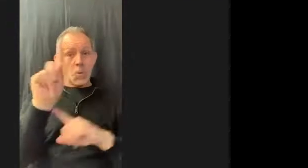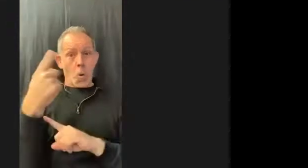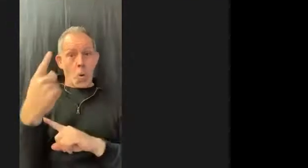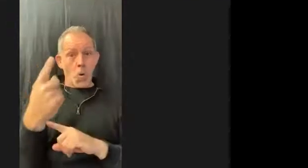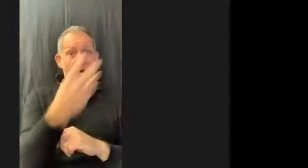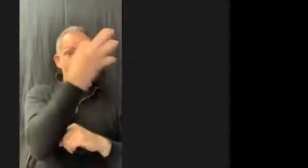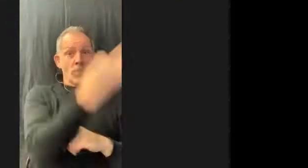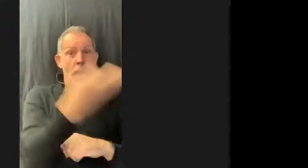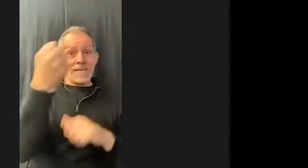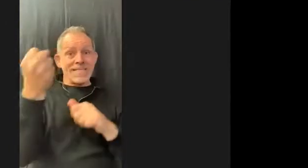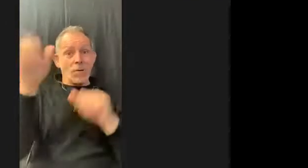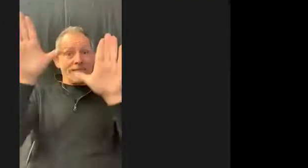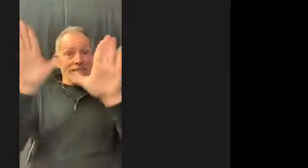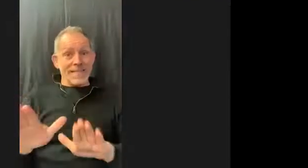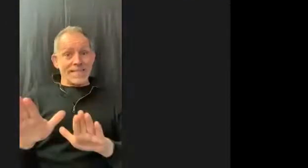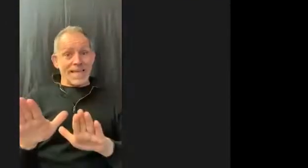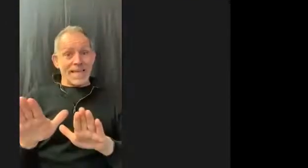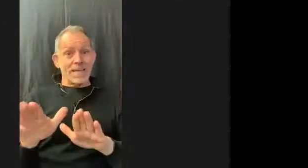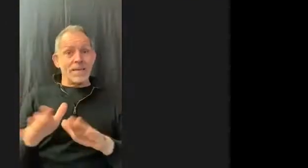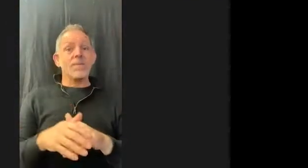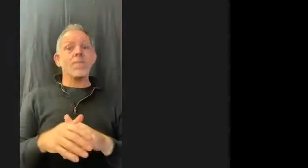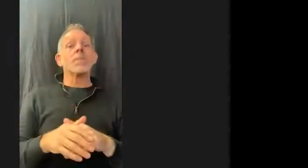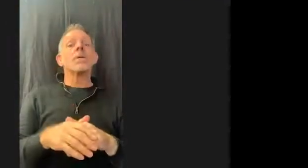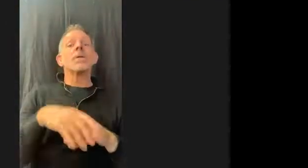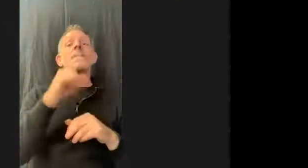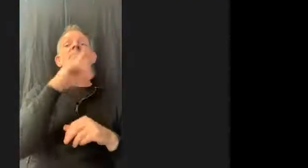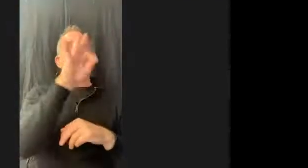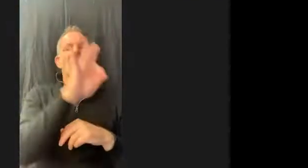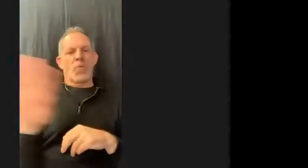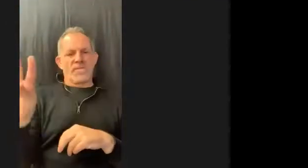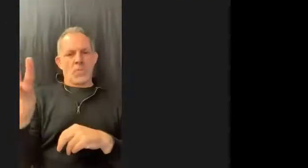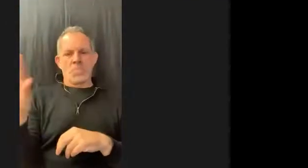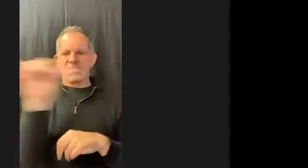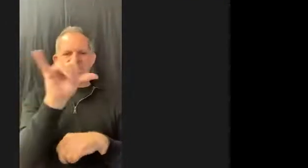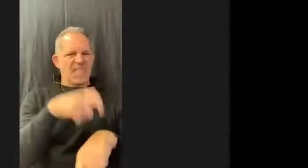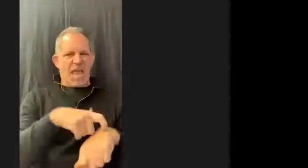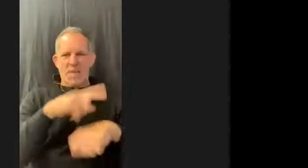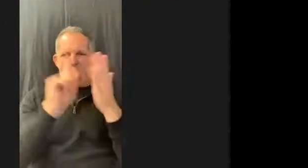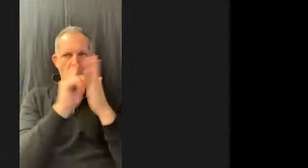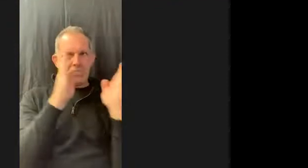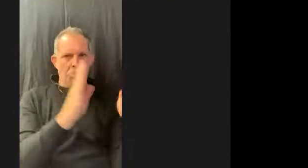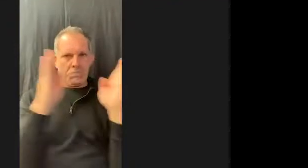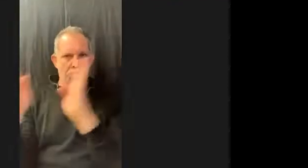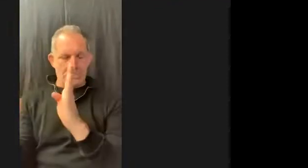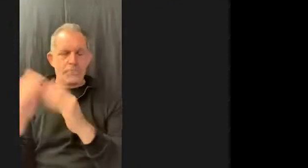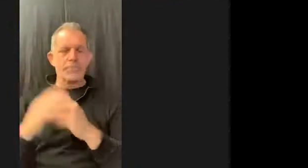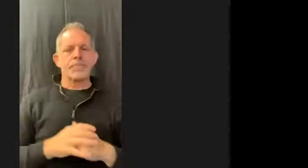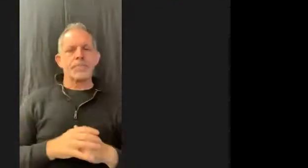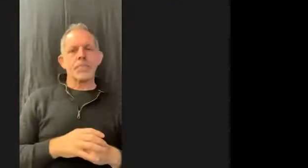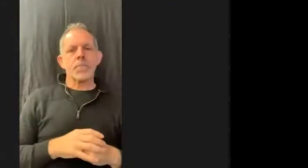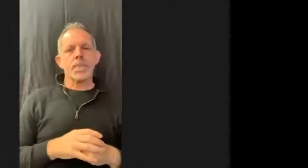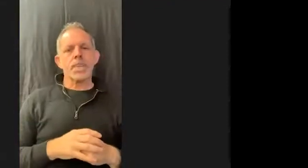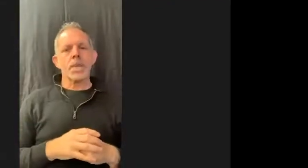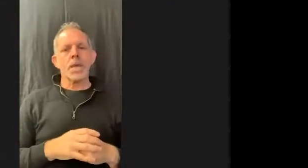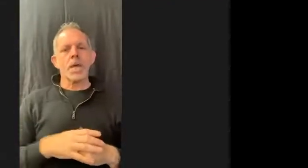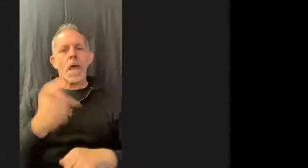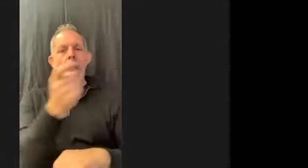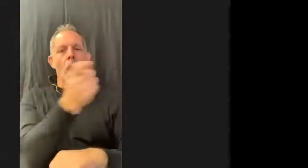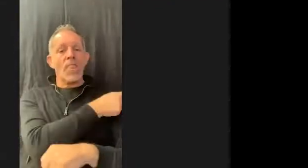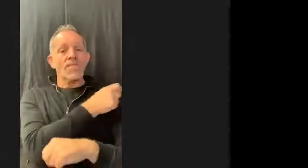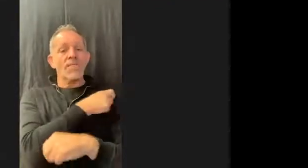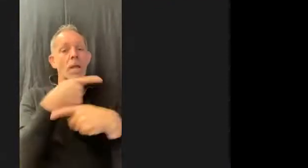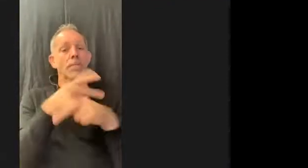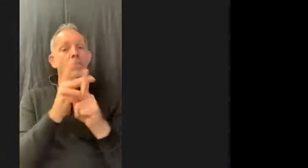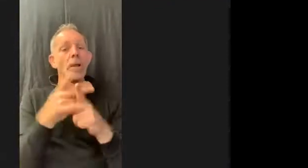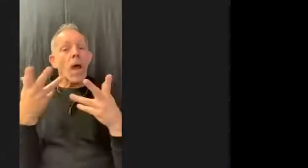same hours, 9 a.m. to 4 p.m. The main vaccine product being offered will be Pfizer, but